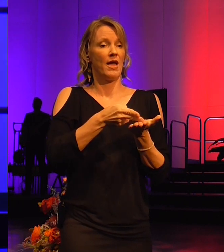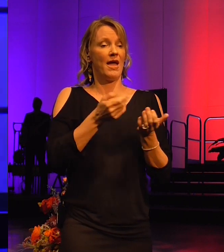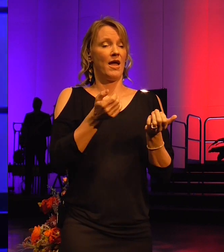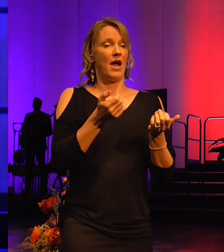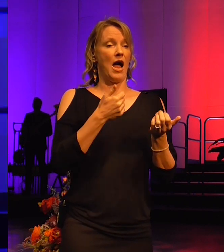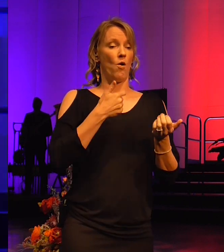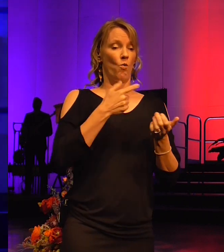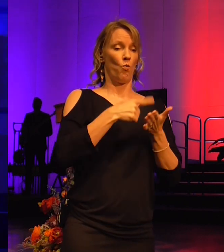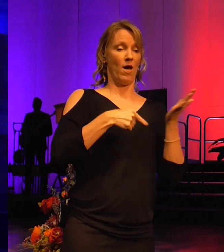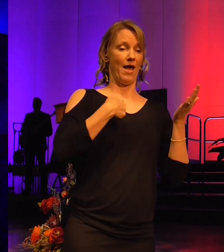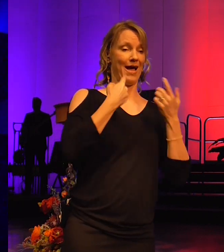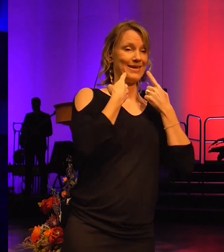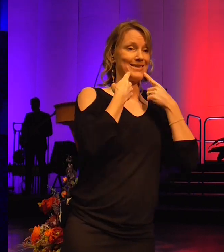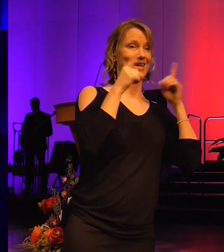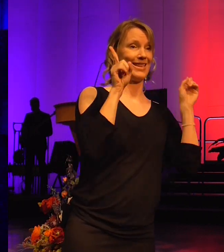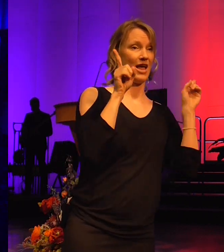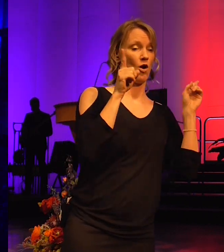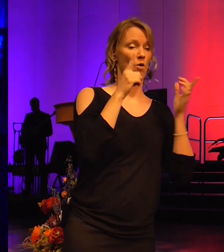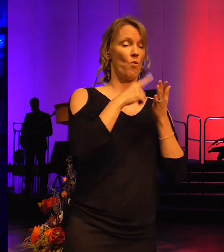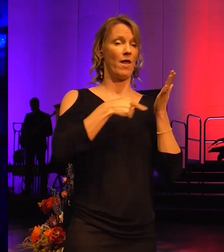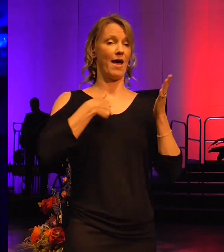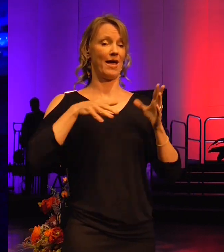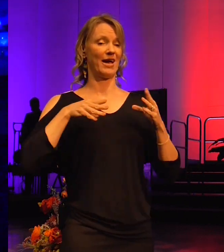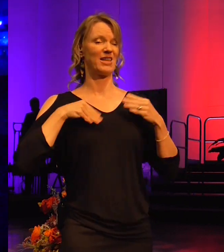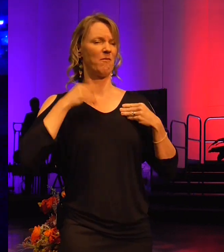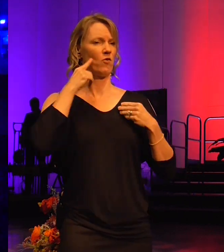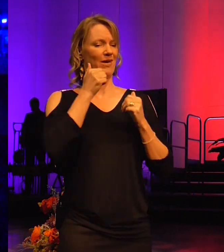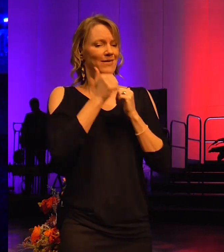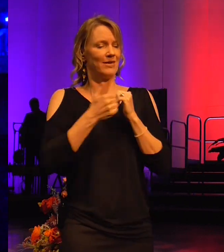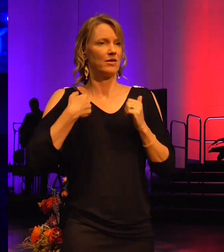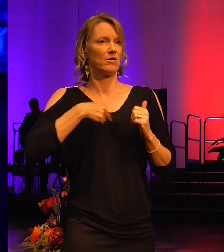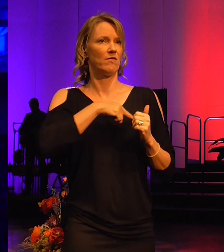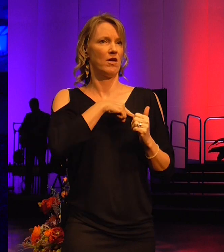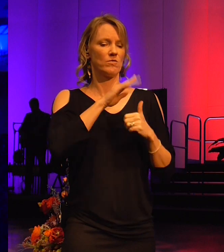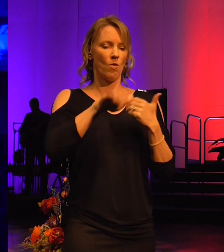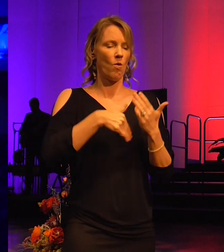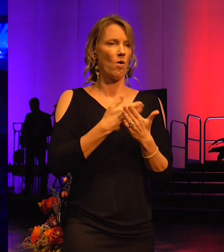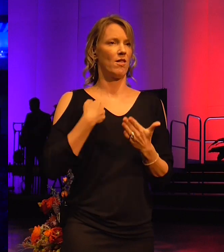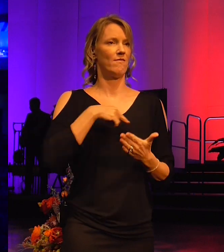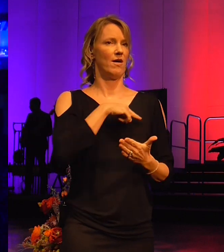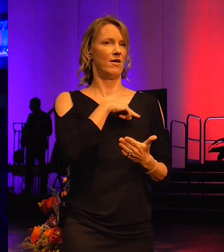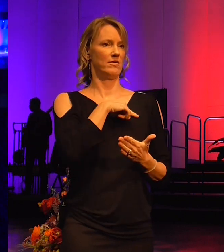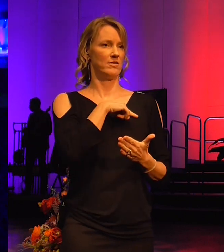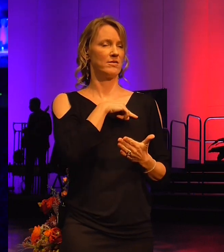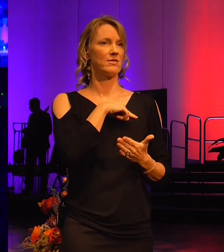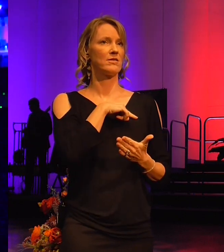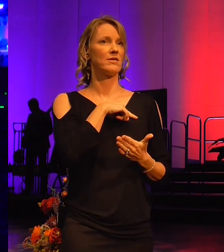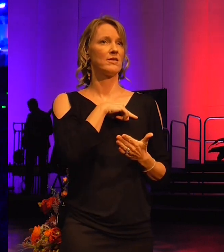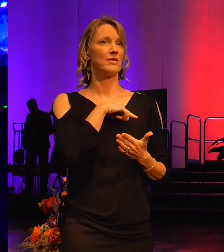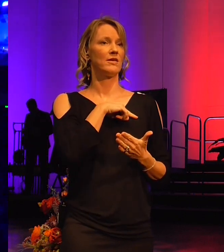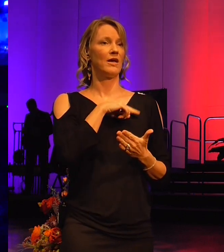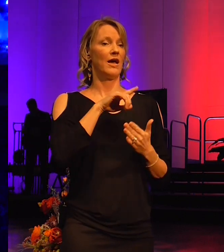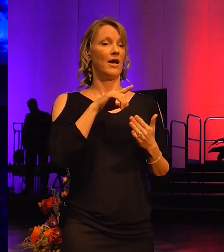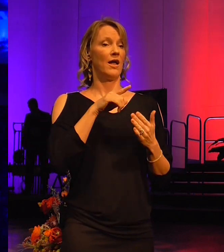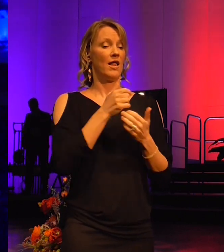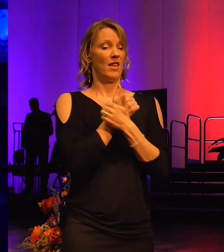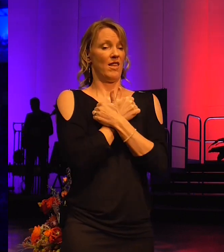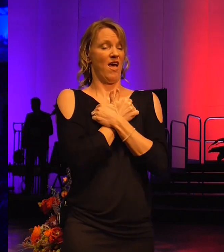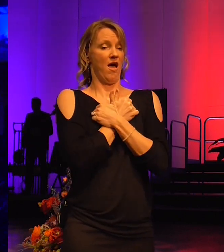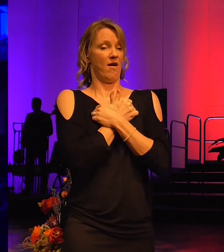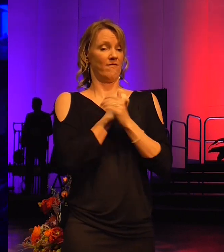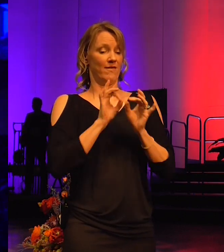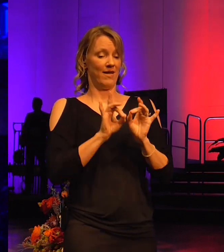what I declare today and what I accept on behalf of each one of us, all of us, that the light of